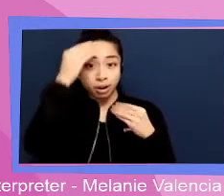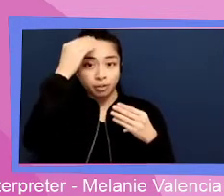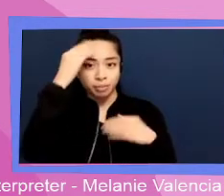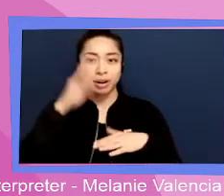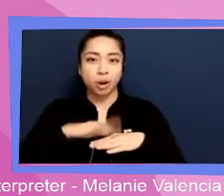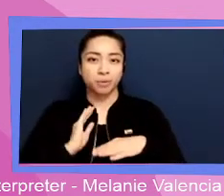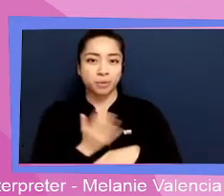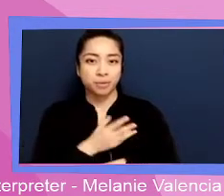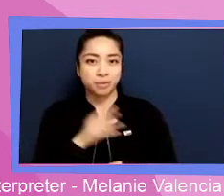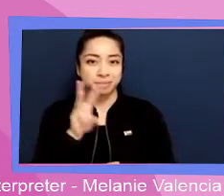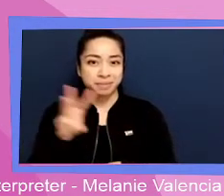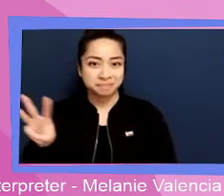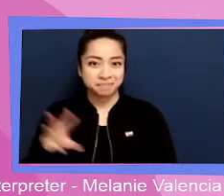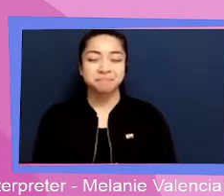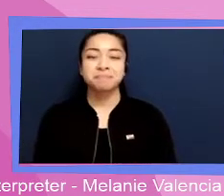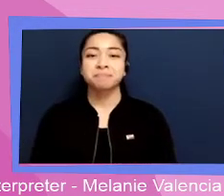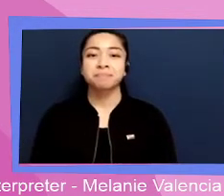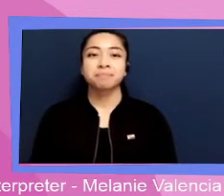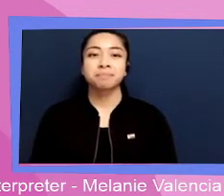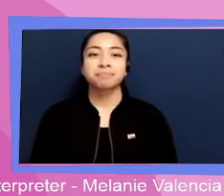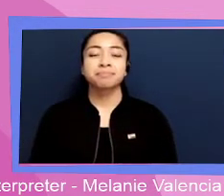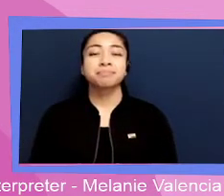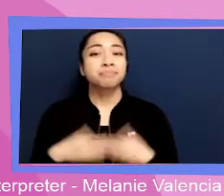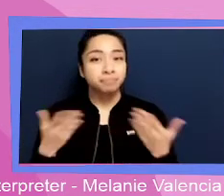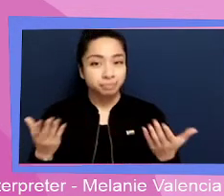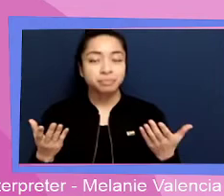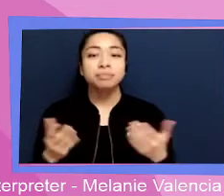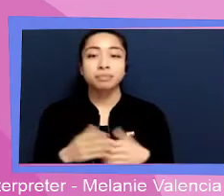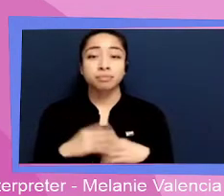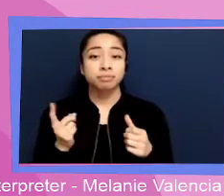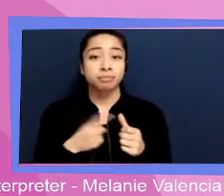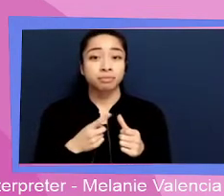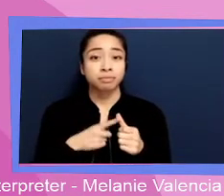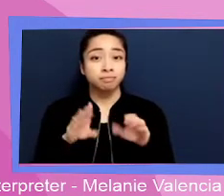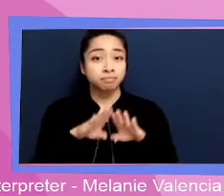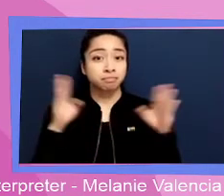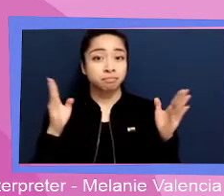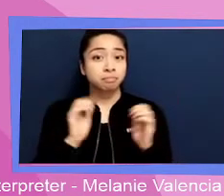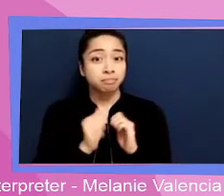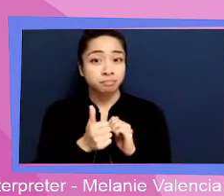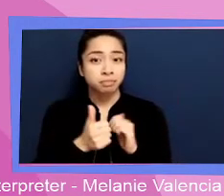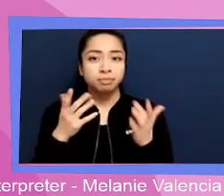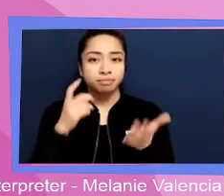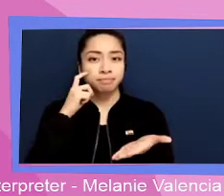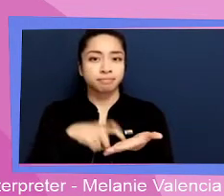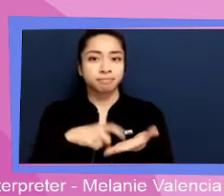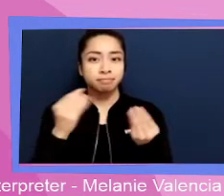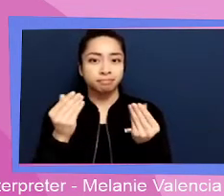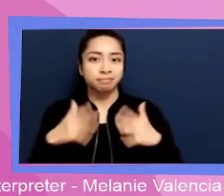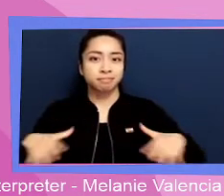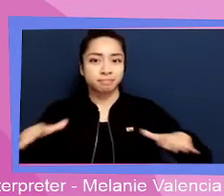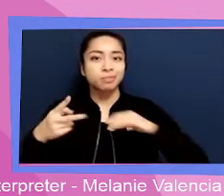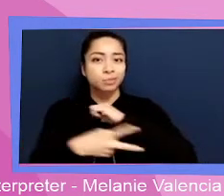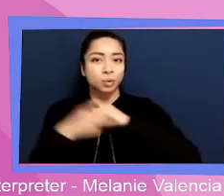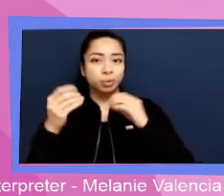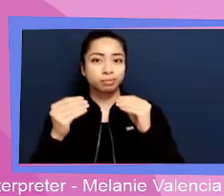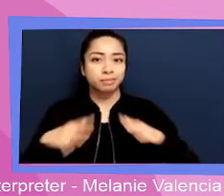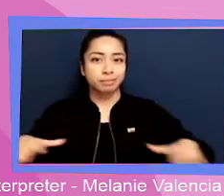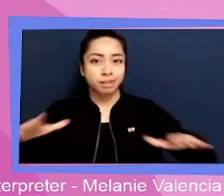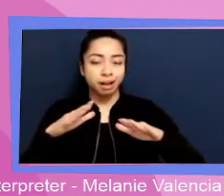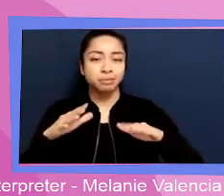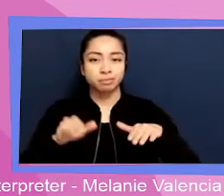vancouverpride.ca/events. As we begin, I do want to acknowledge that we are meeting on the unceded and traditional lands of the